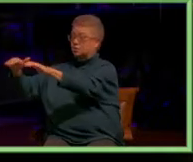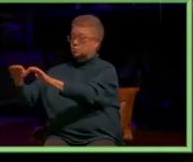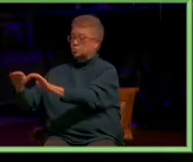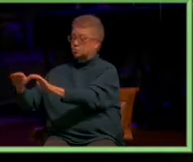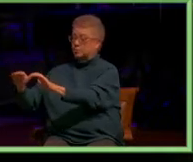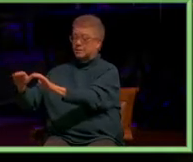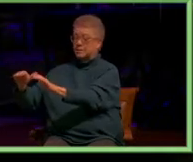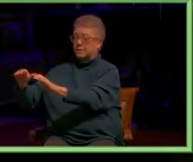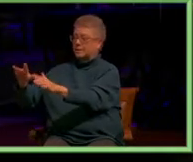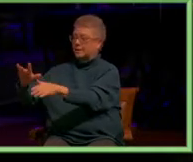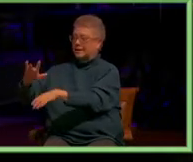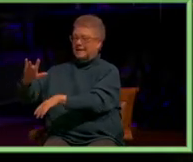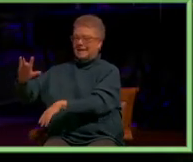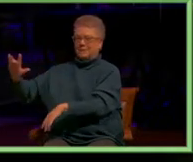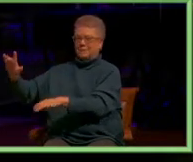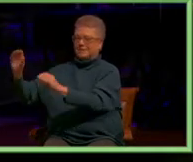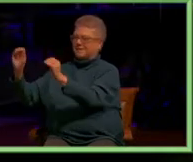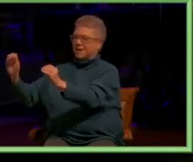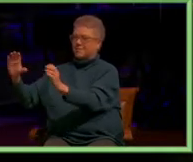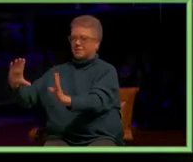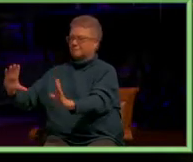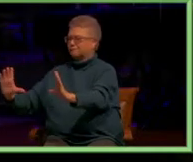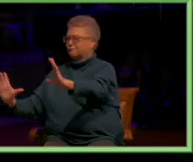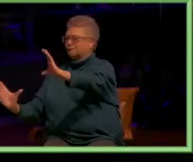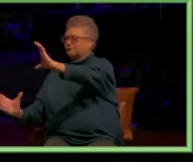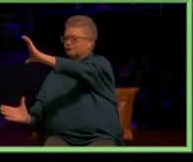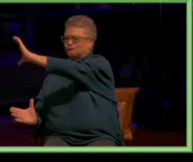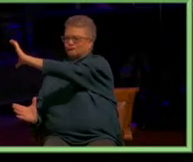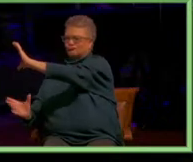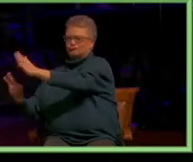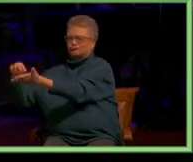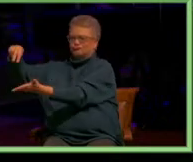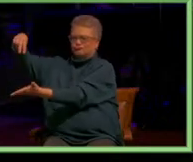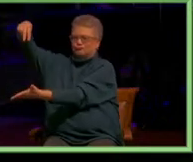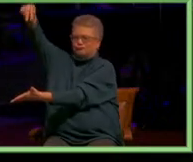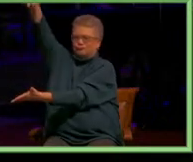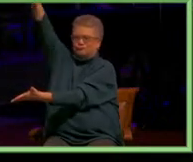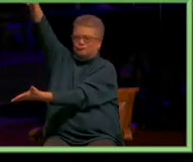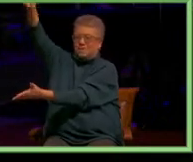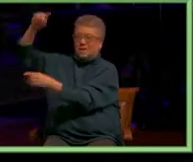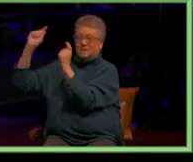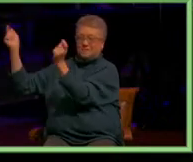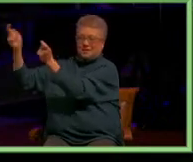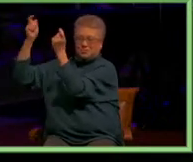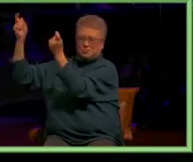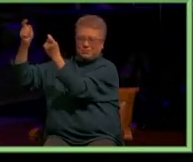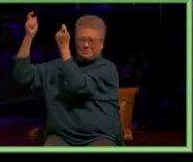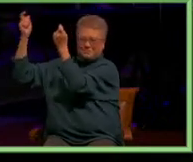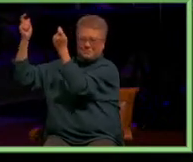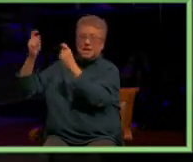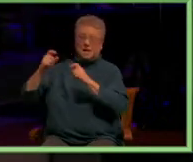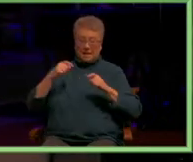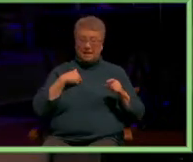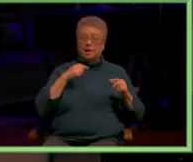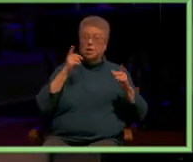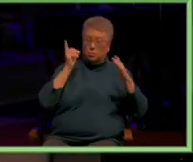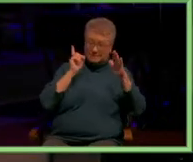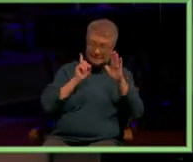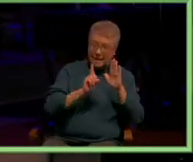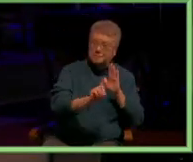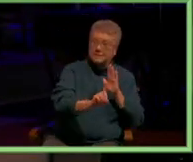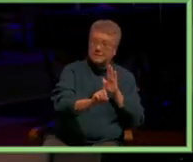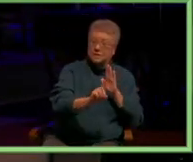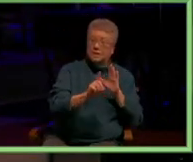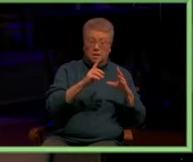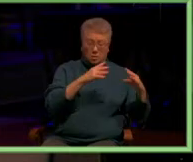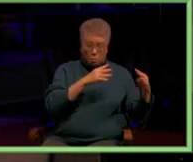Israel. This is what he's done. He stepped in for us. He went to war for us, and he won the